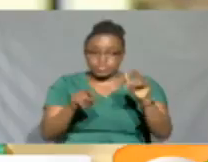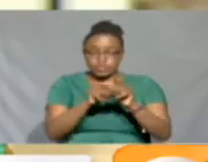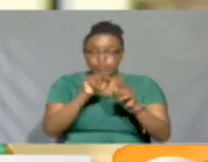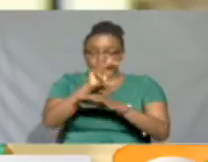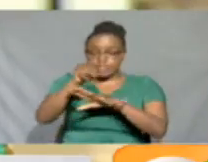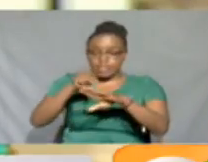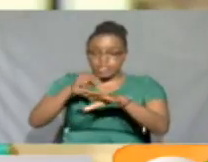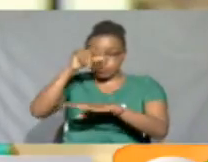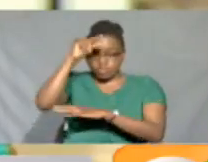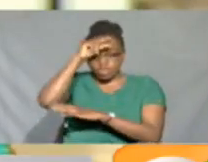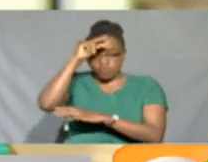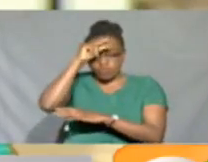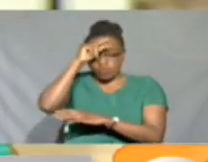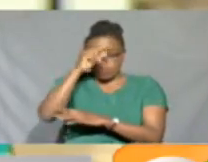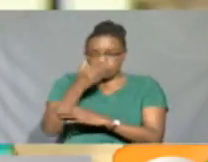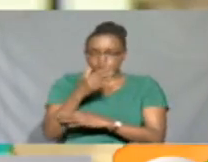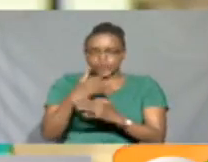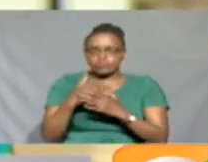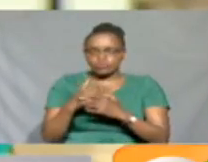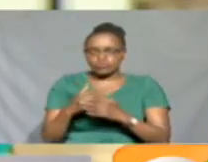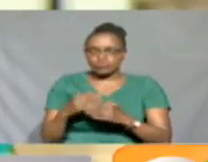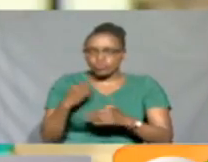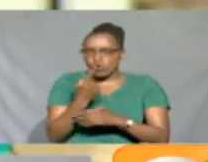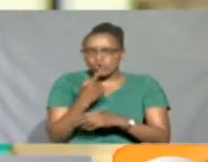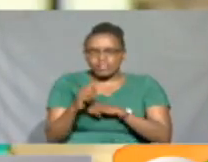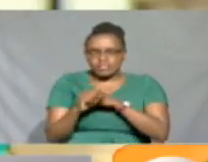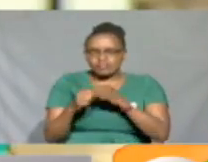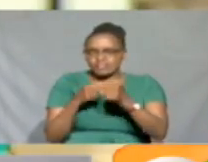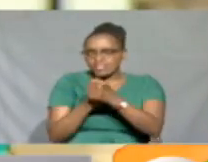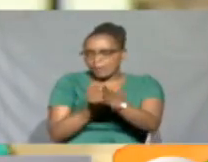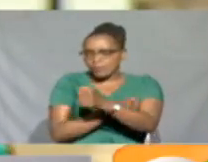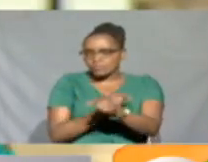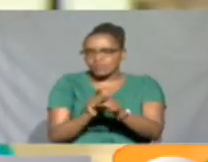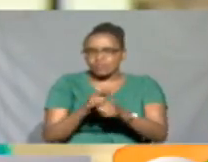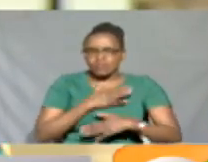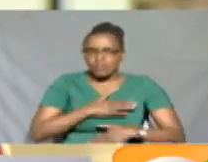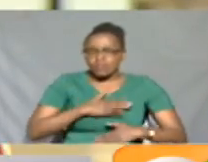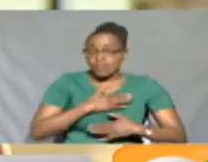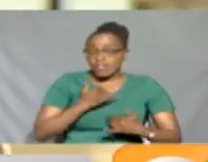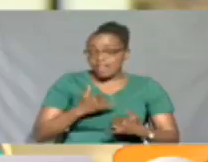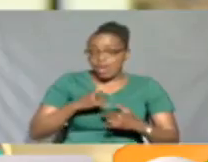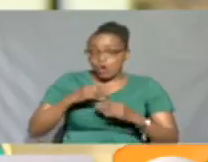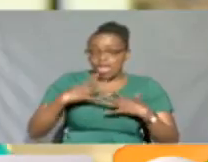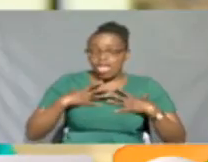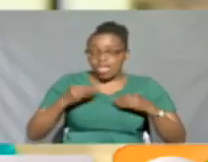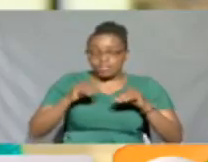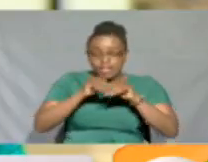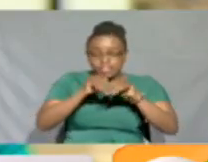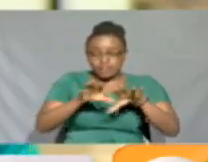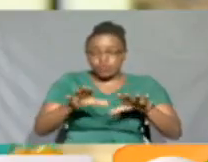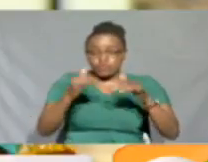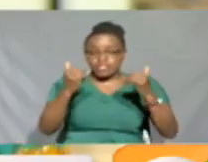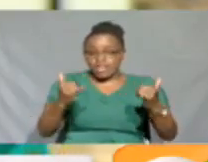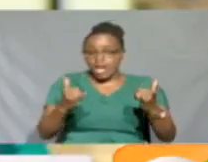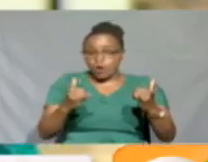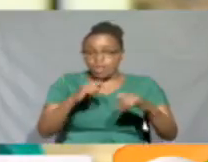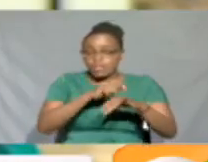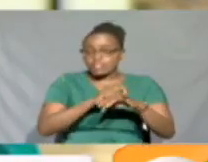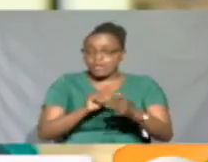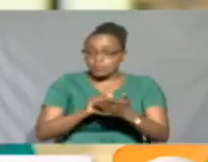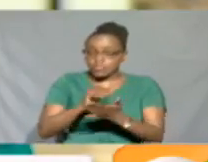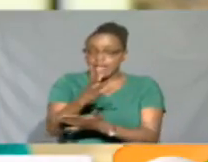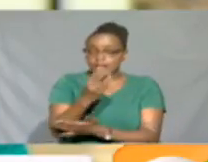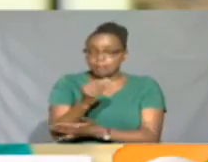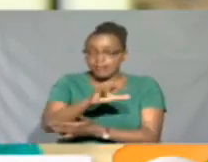national government is to complement what counties are doing. You know, we need to appreciate that now health is devolved. And there's, when the money goes into